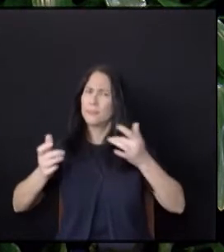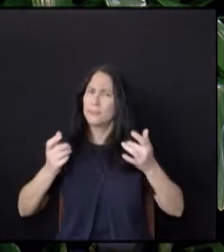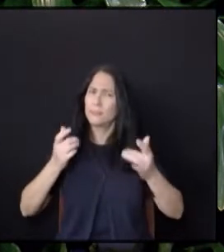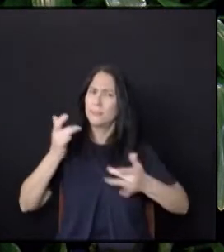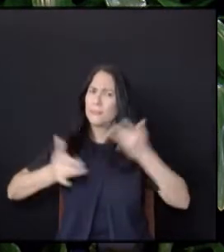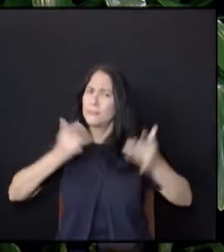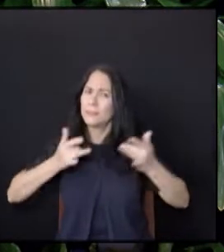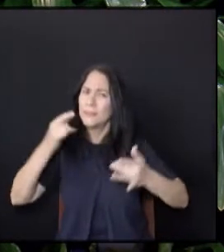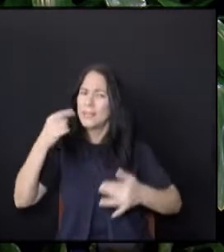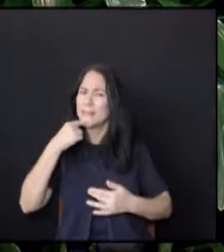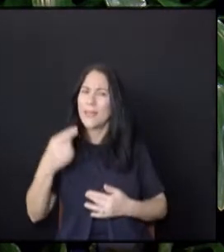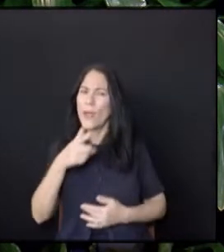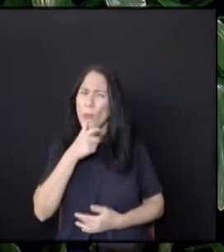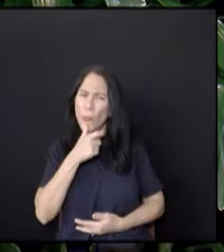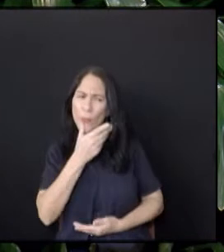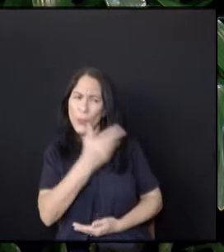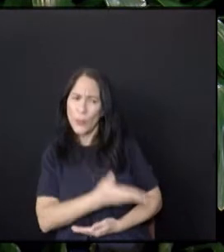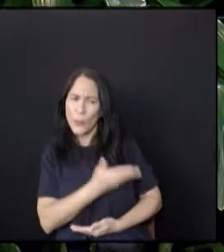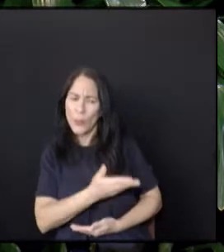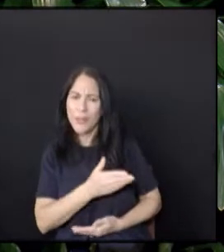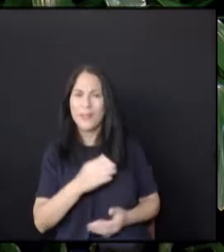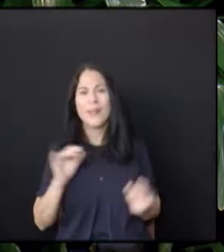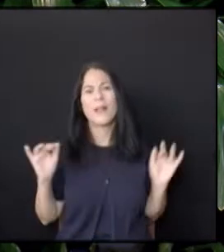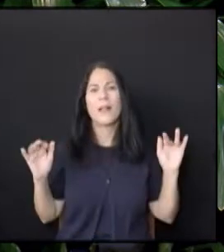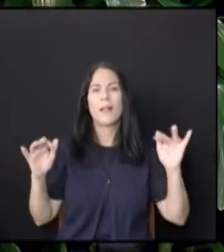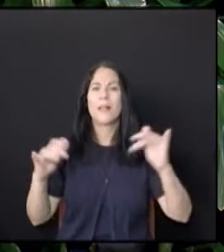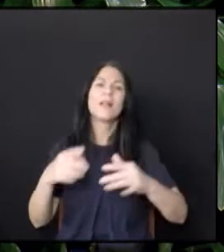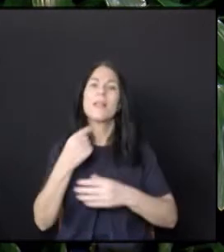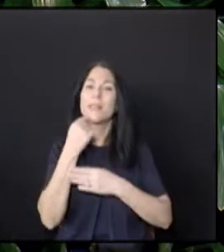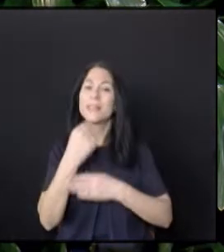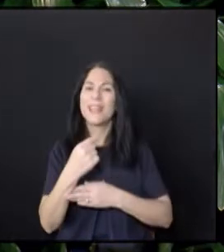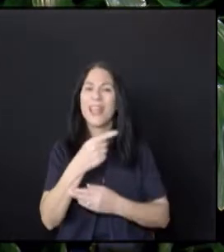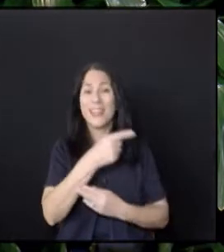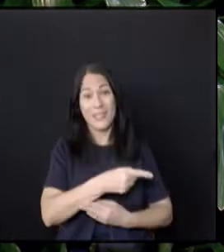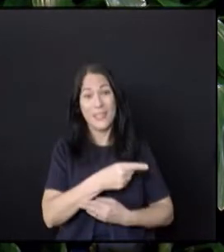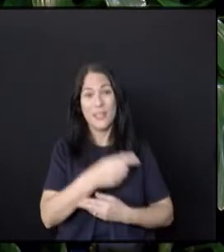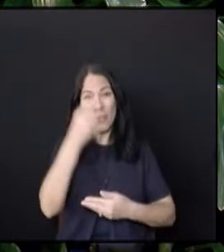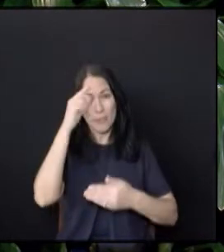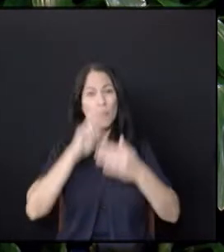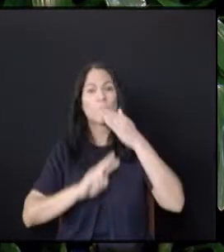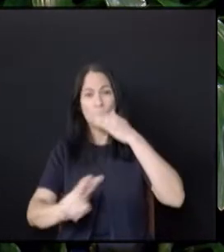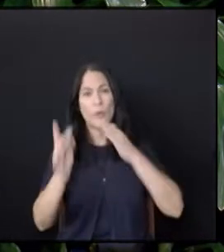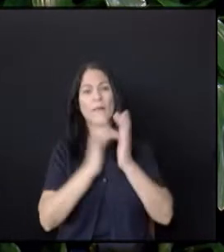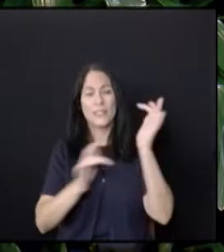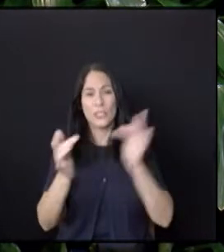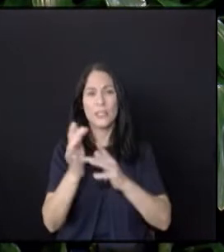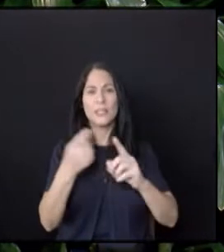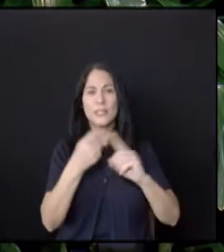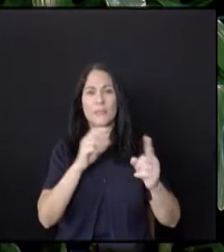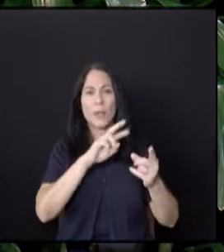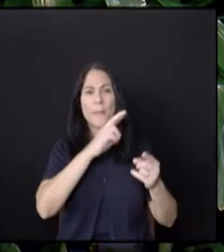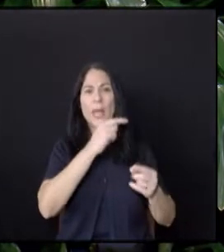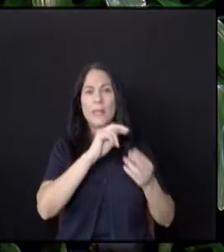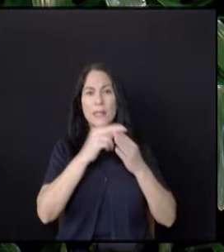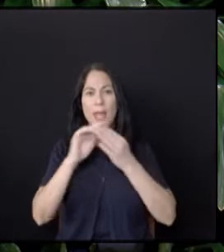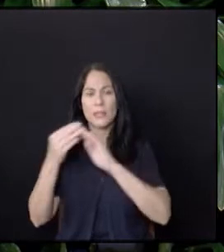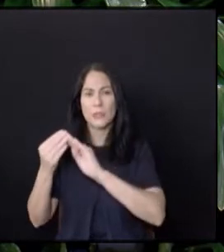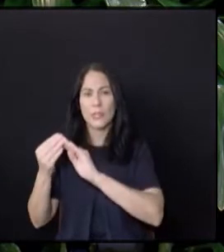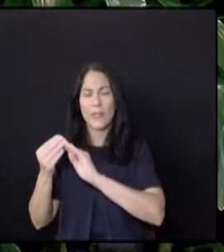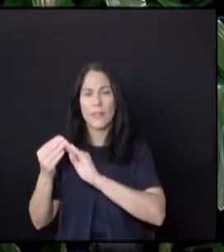this?" And the crowd said, "This is the prophet Jesus from Nazareth of